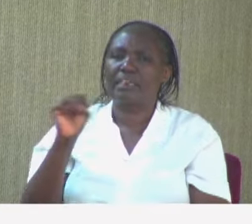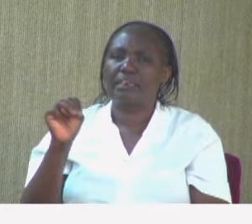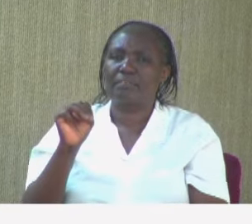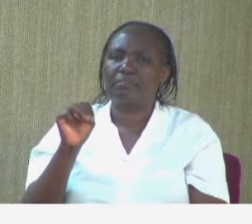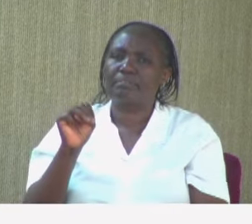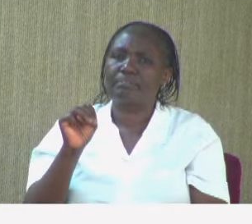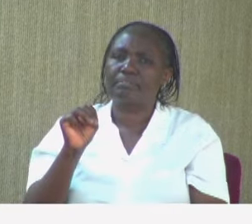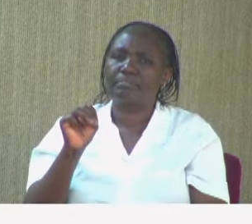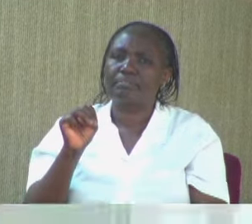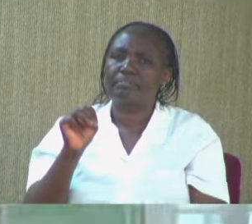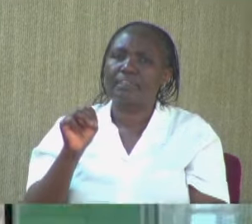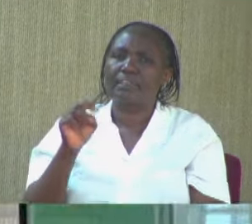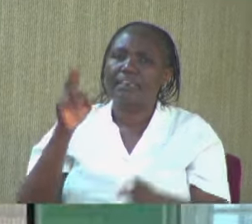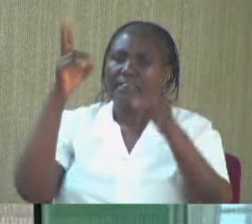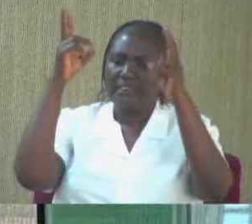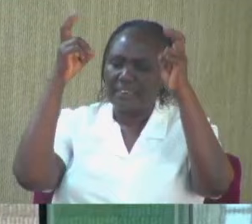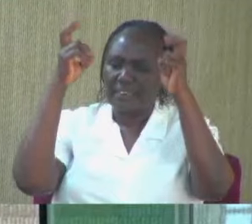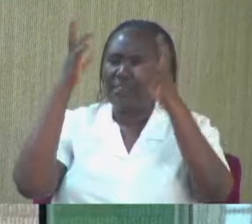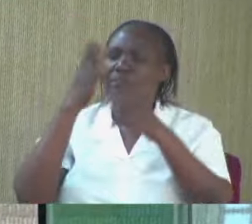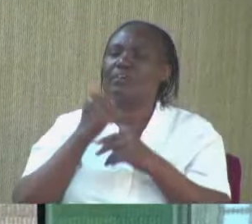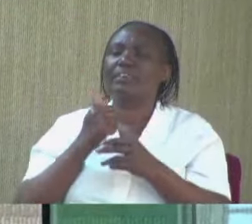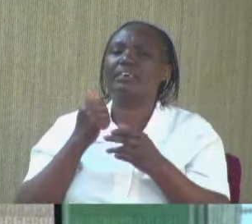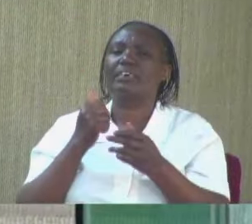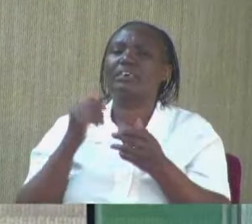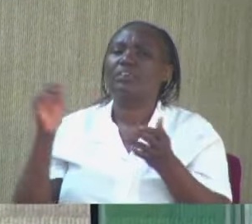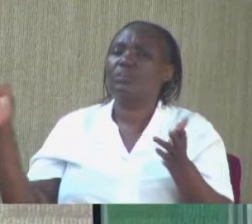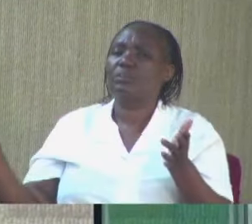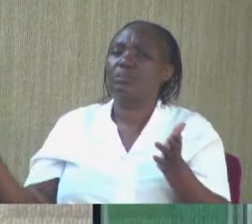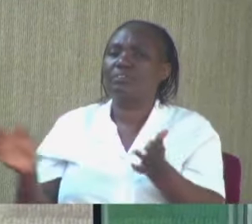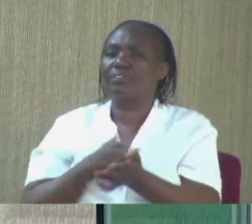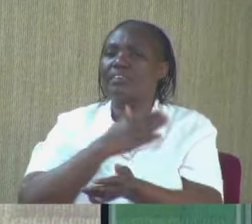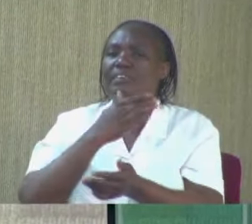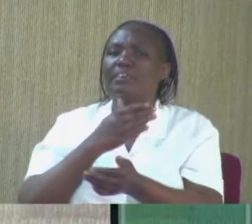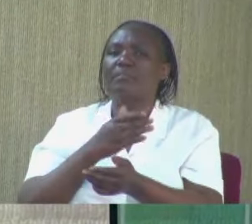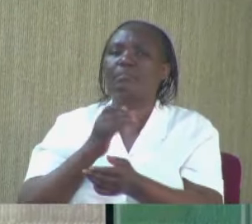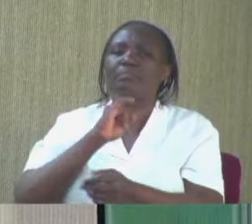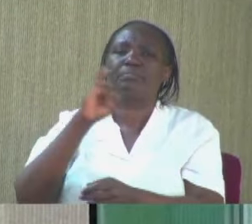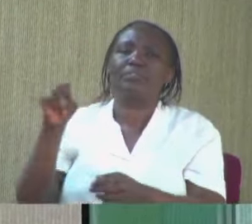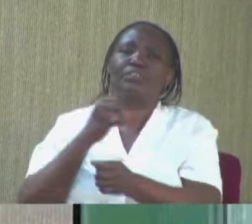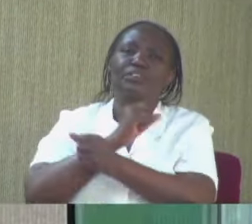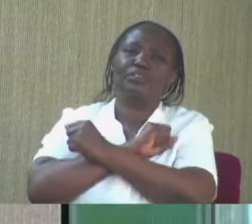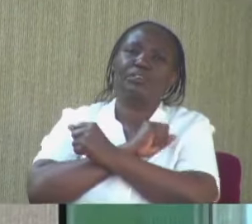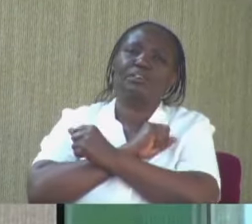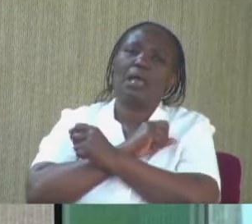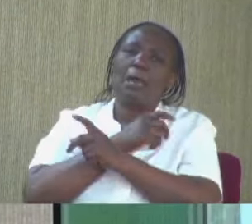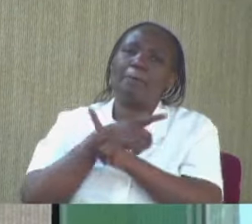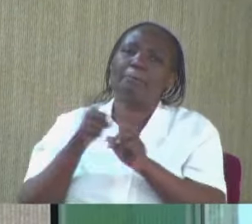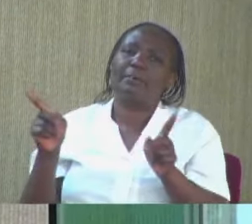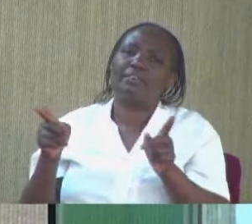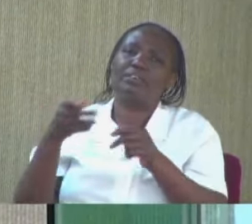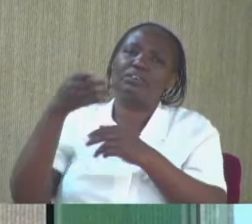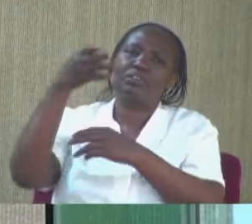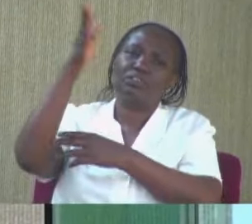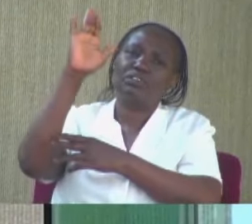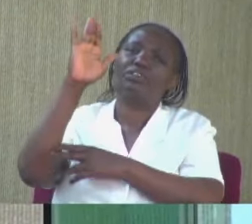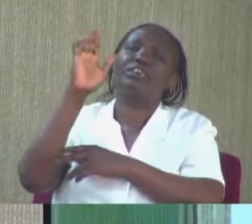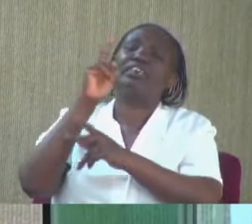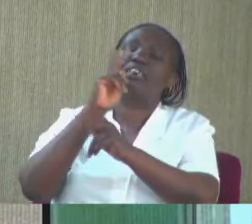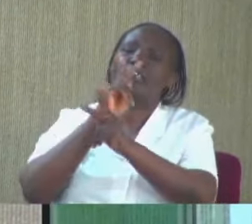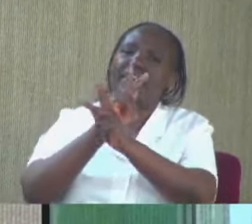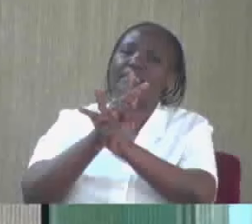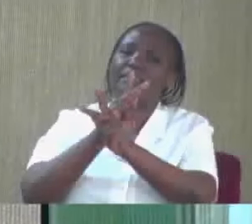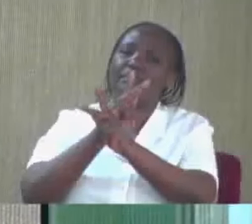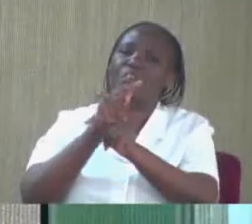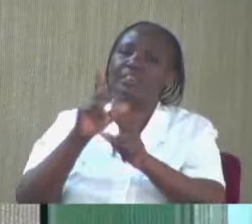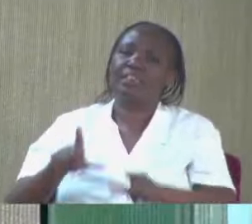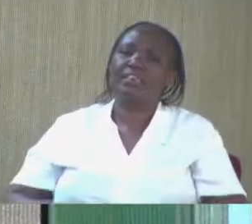words, that the devil wanted to wipe out John, but we are told here that God preserved the life